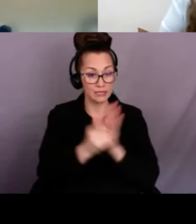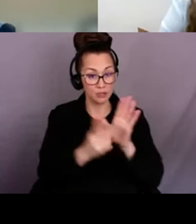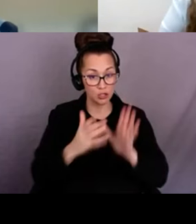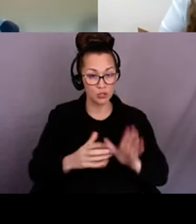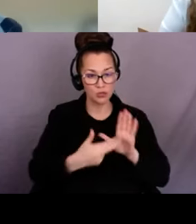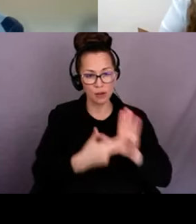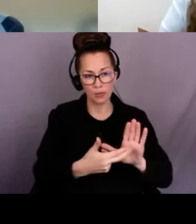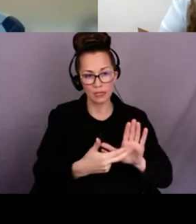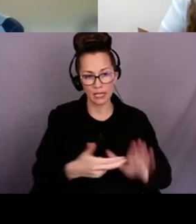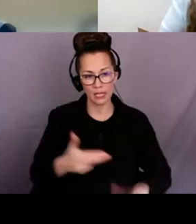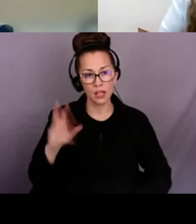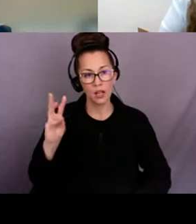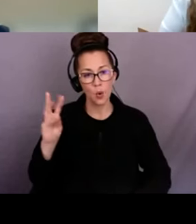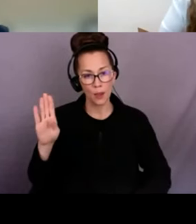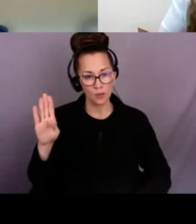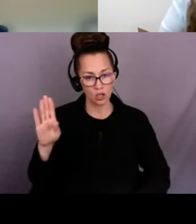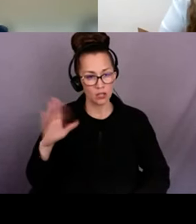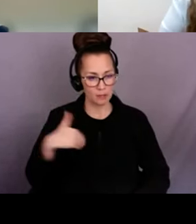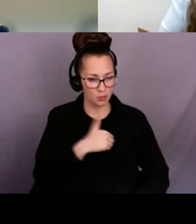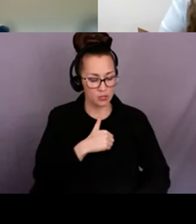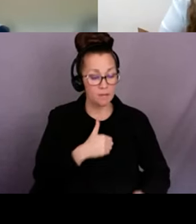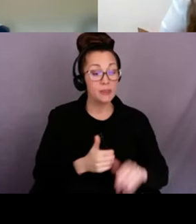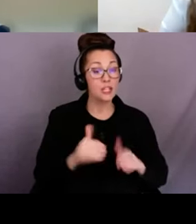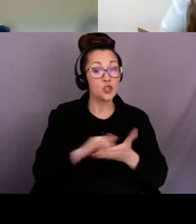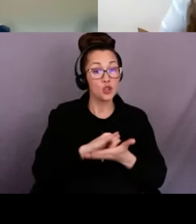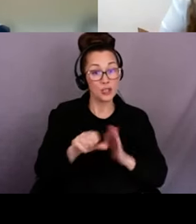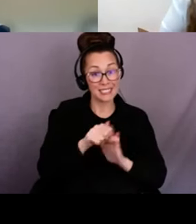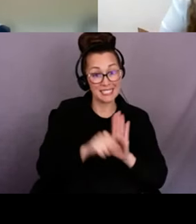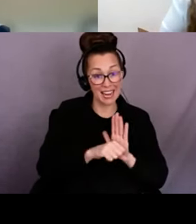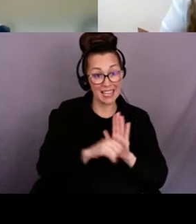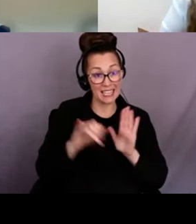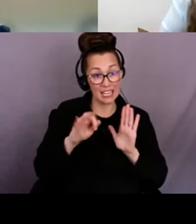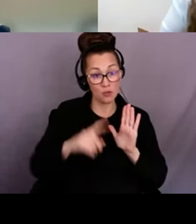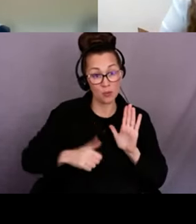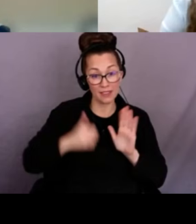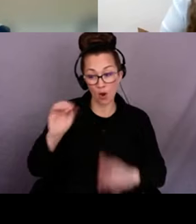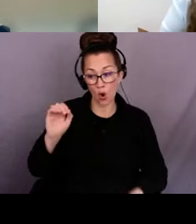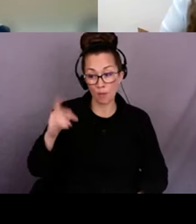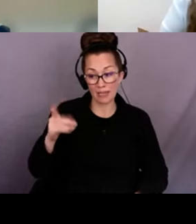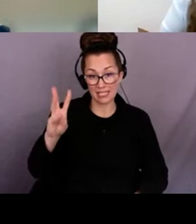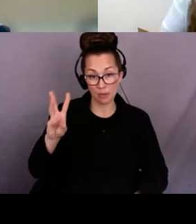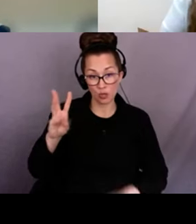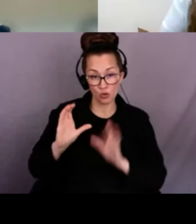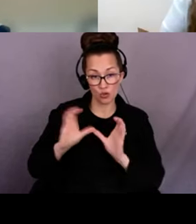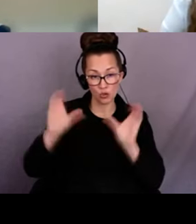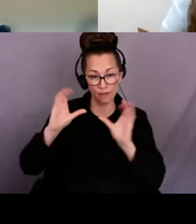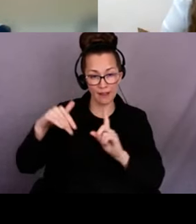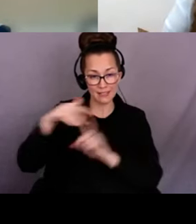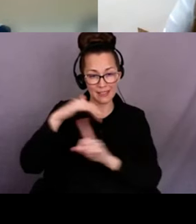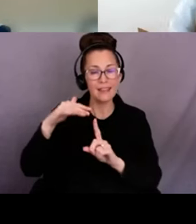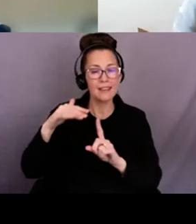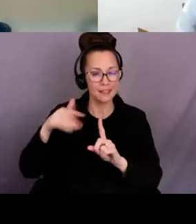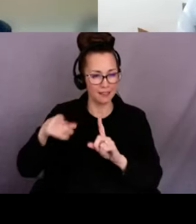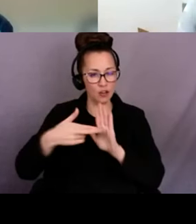class members. In New York State, most folks who live in any sort of OPW certified setting are